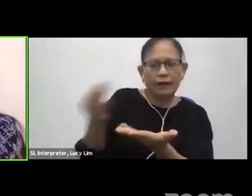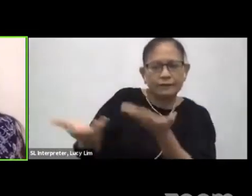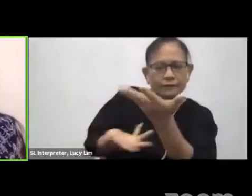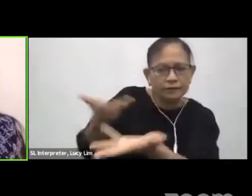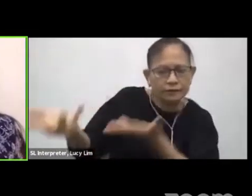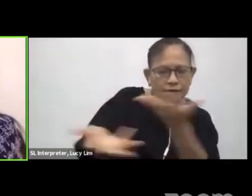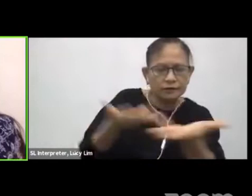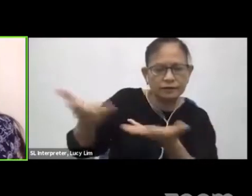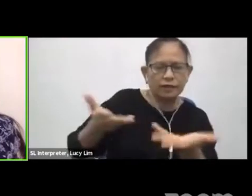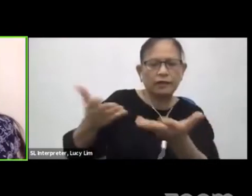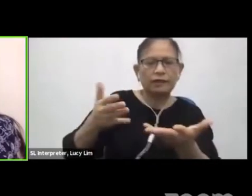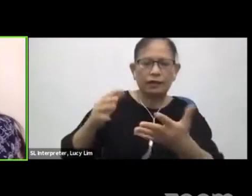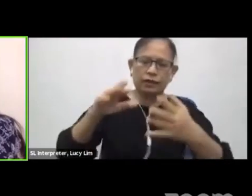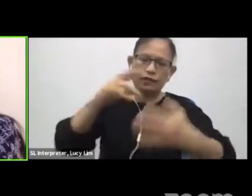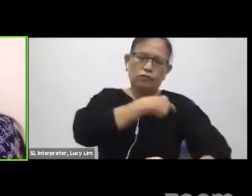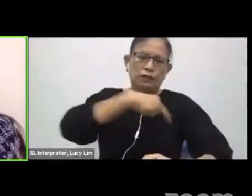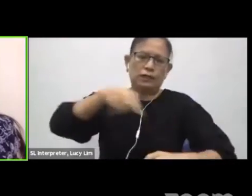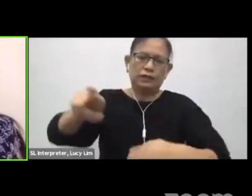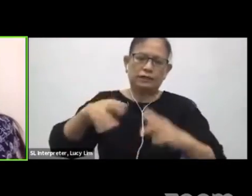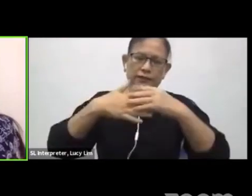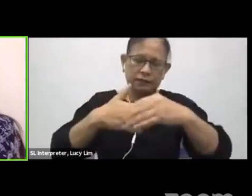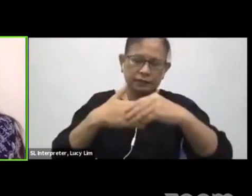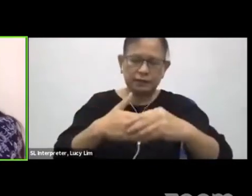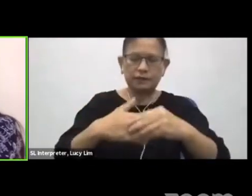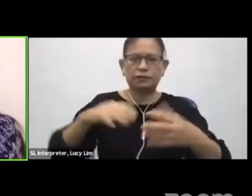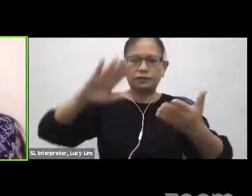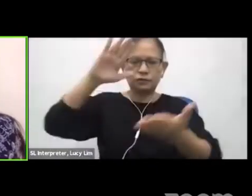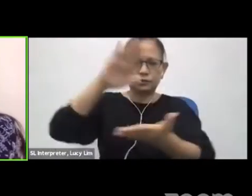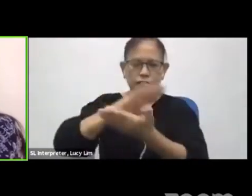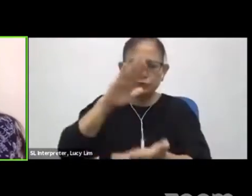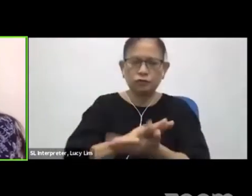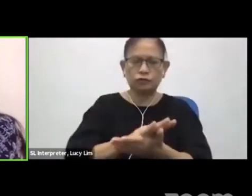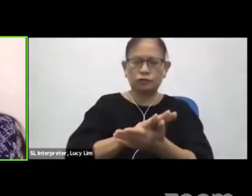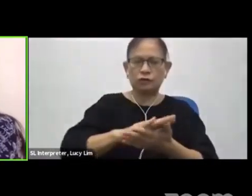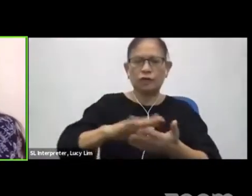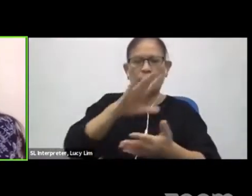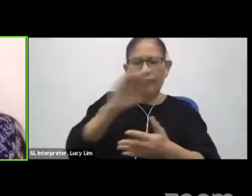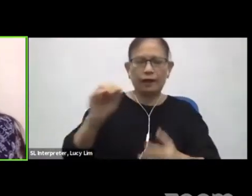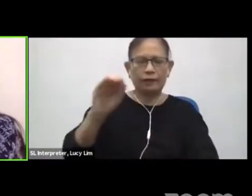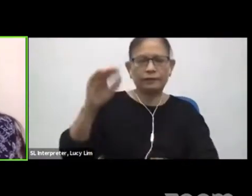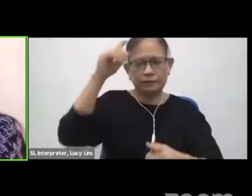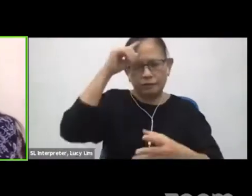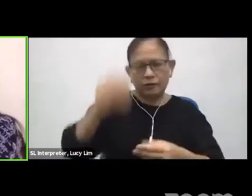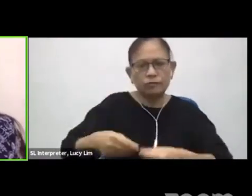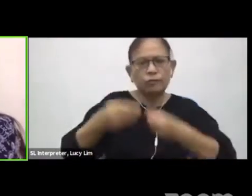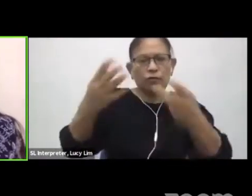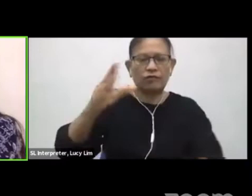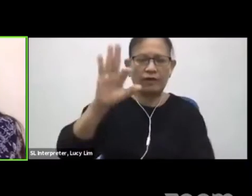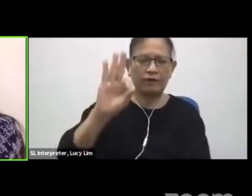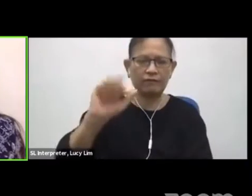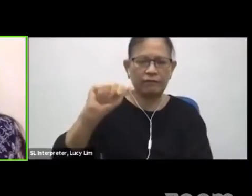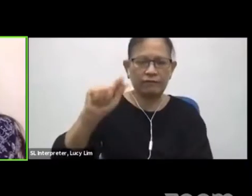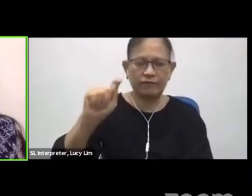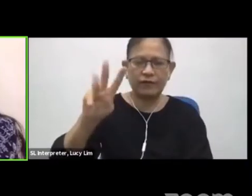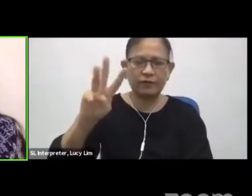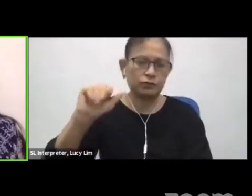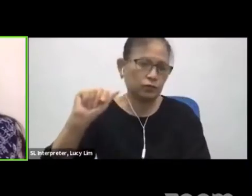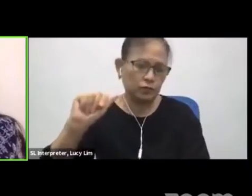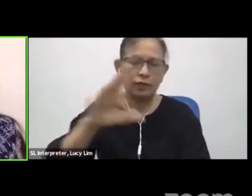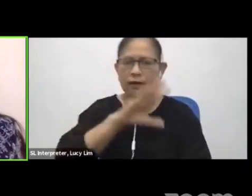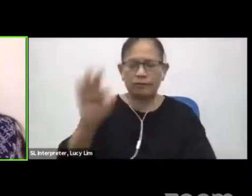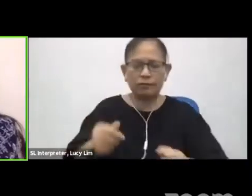scholars, and institutions to issue rulings or fatwa against all forms of the practice and support and